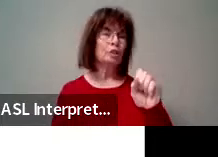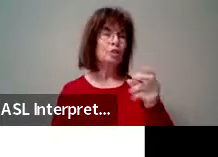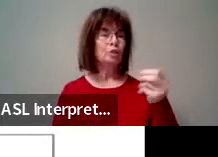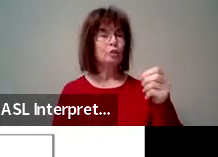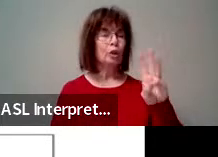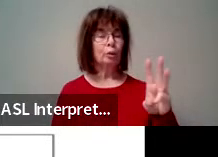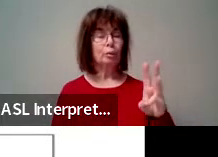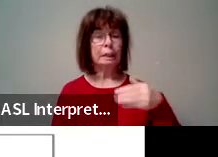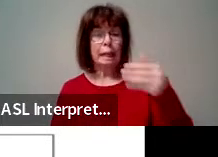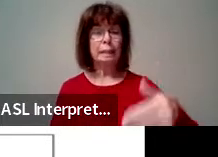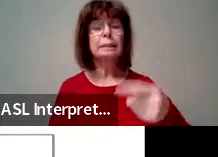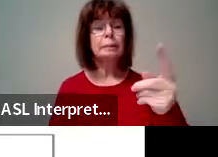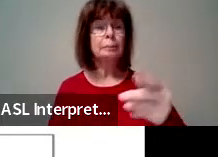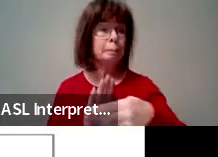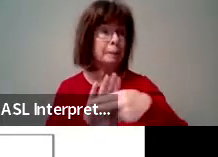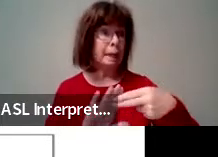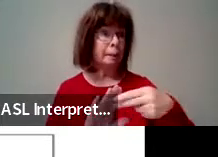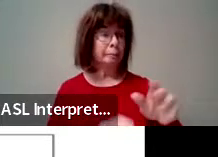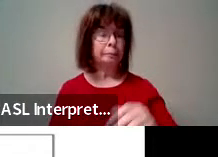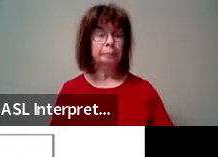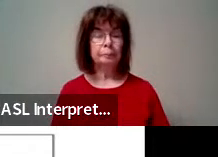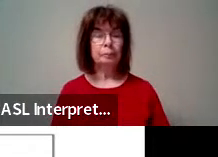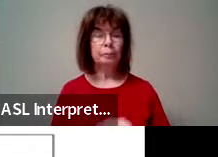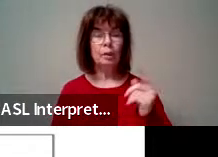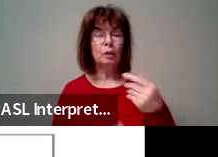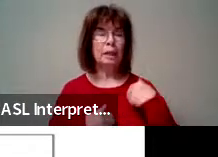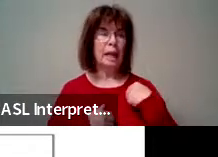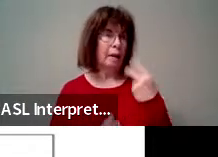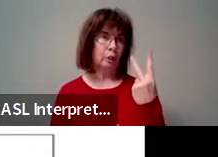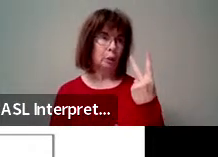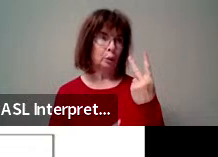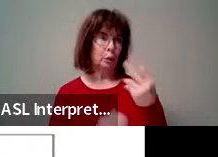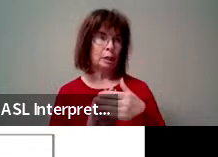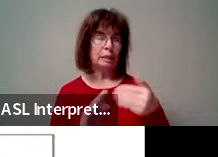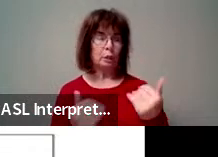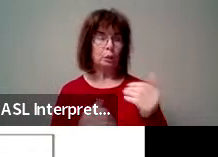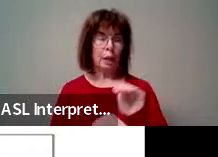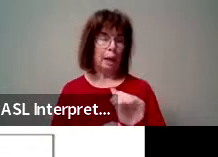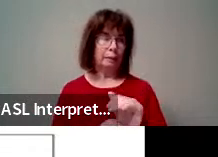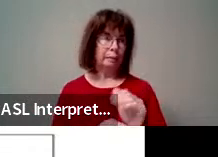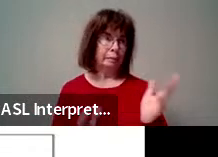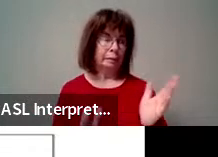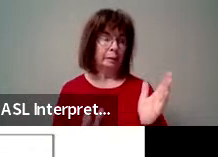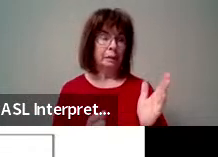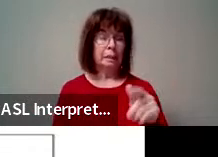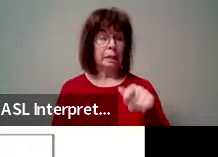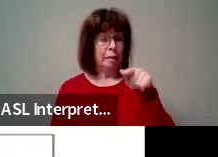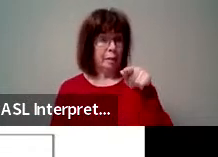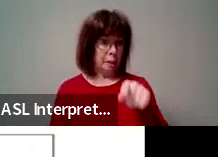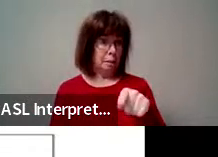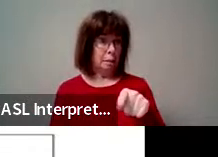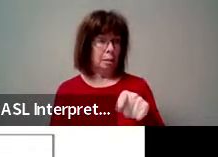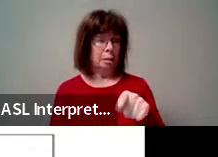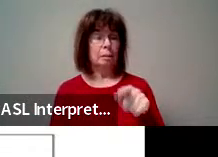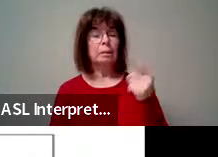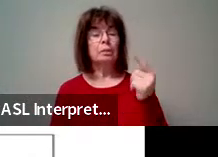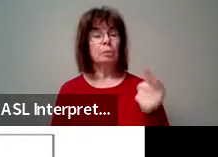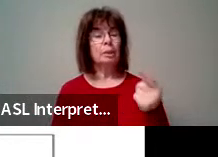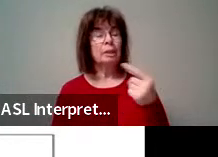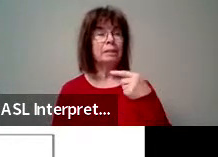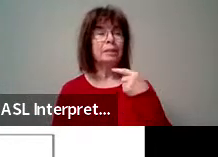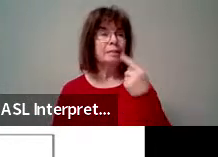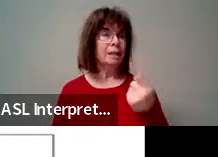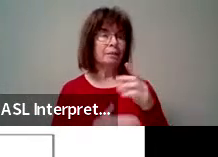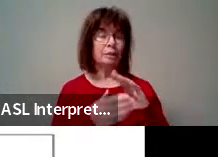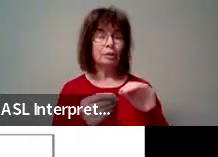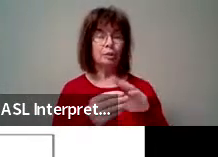slide, please. I only have 2 slides for you tonight, and this slide basically tells the story